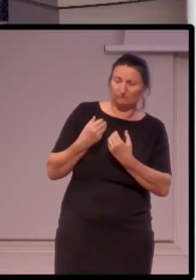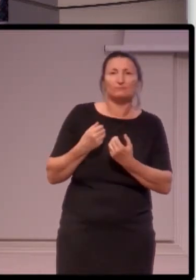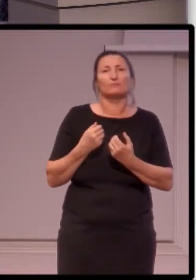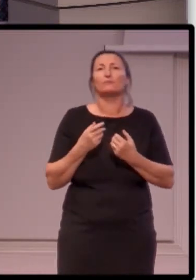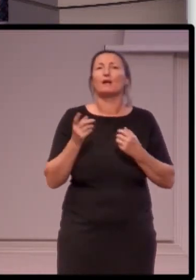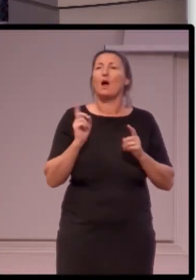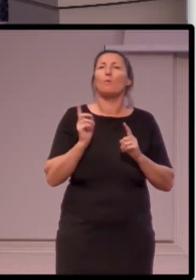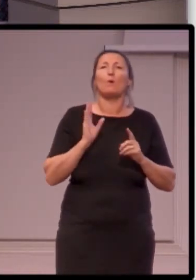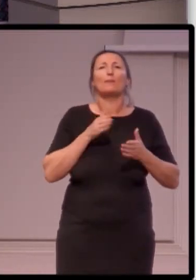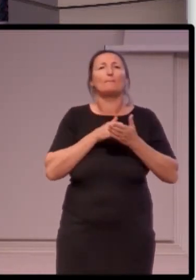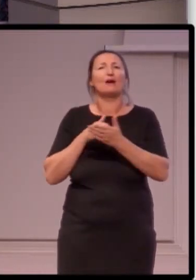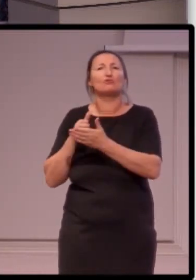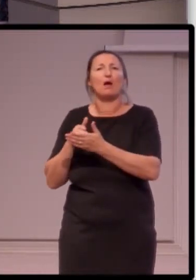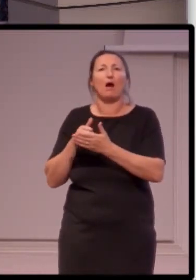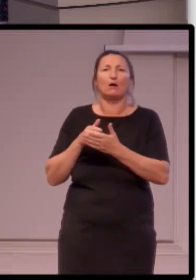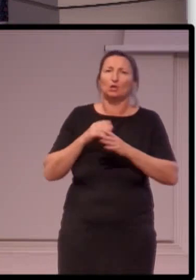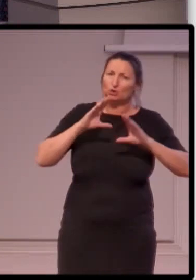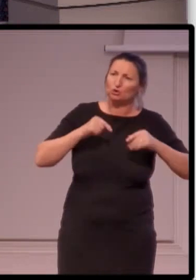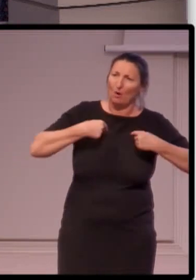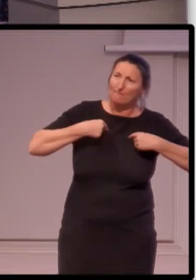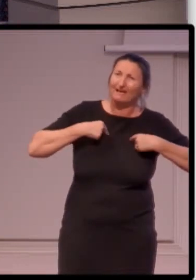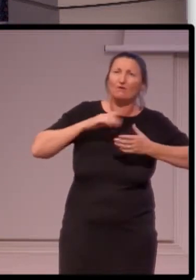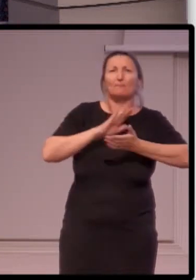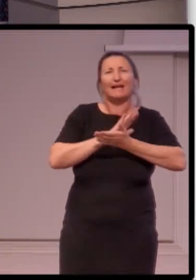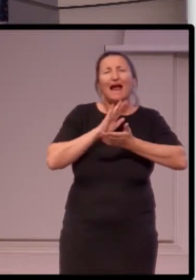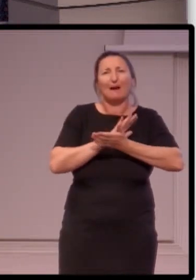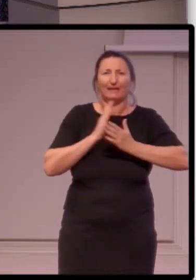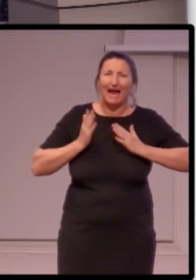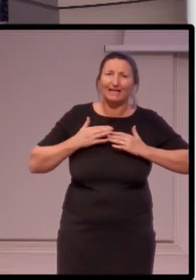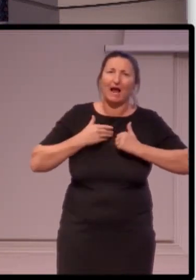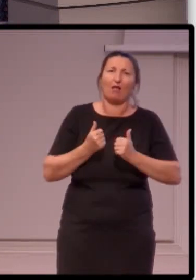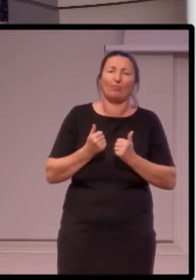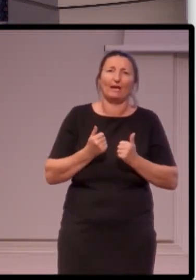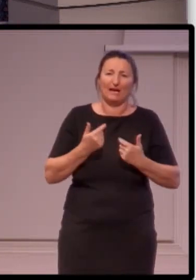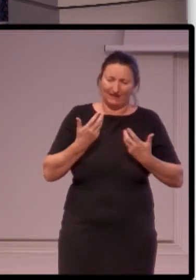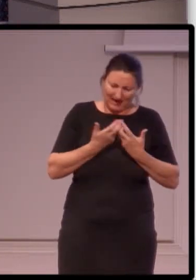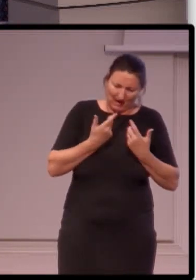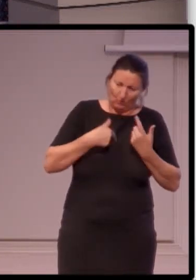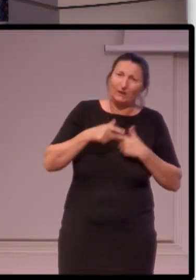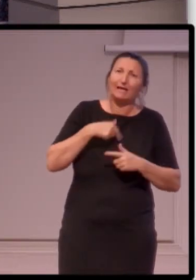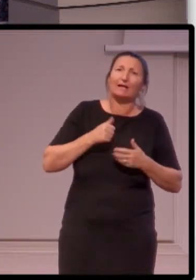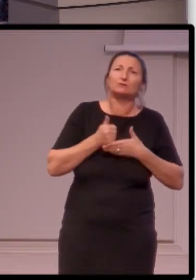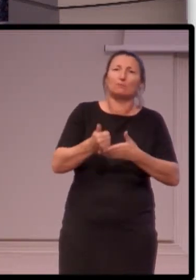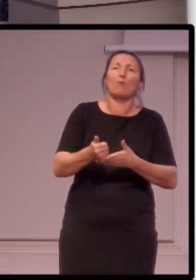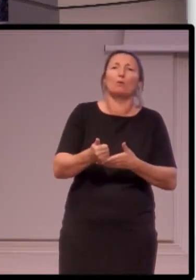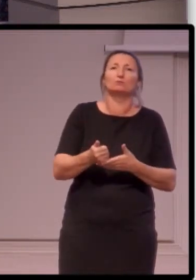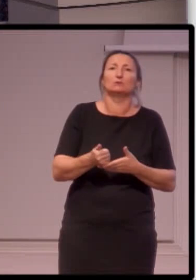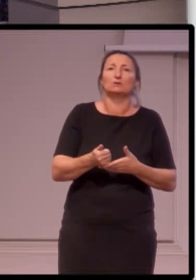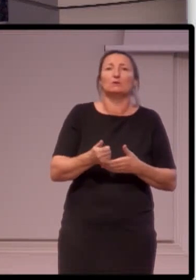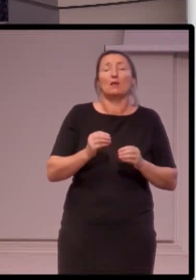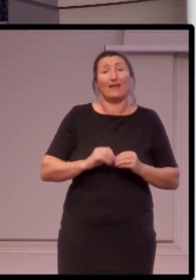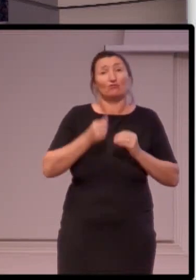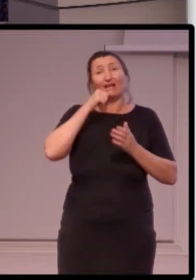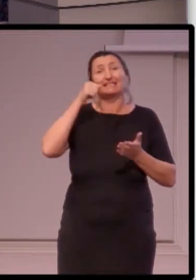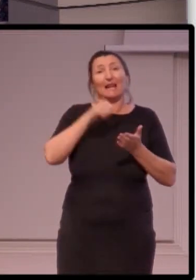people might stop them from all being healthy, happy and well? And what could we do to support that? They've written a letter to decision makers called